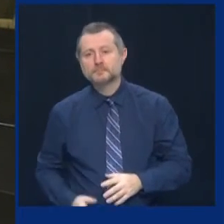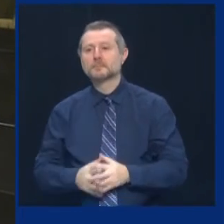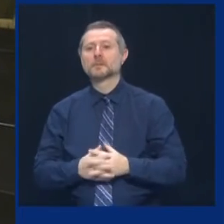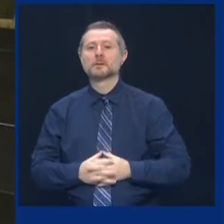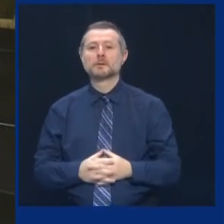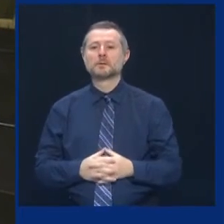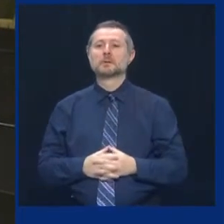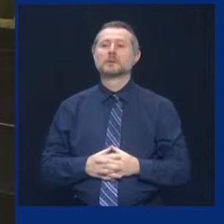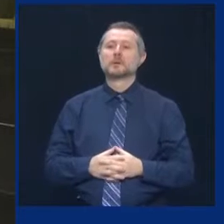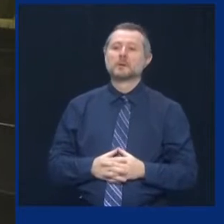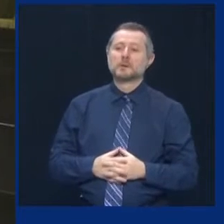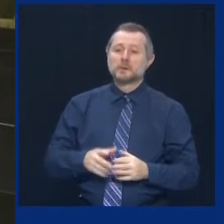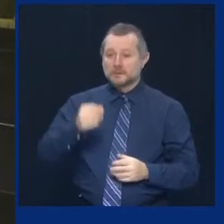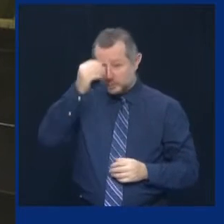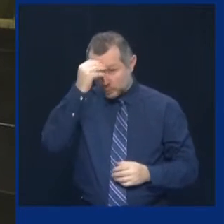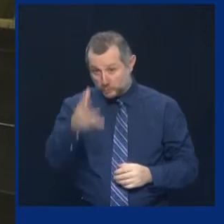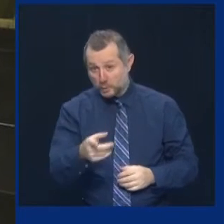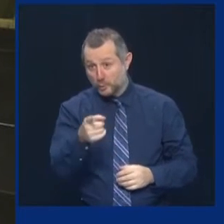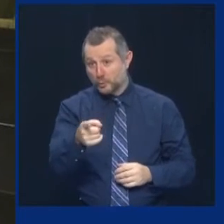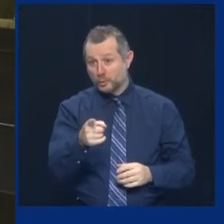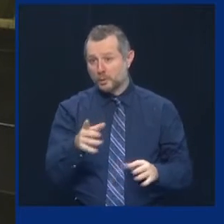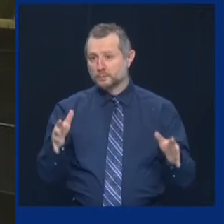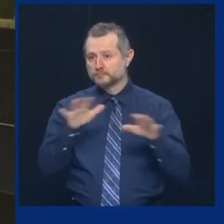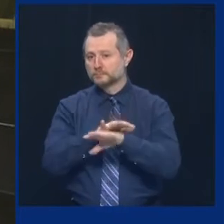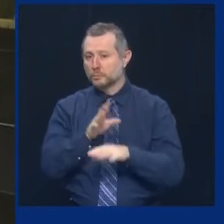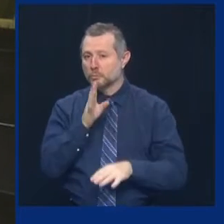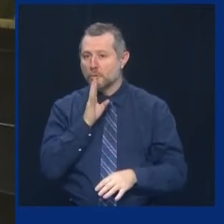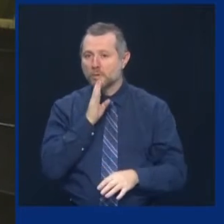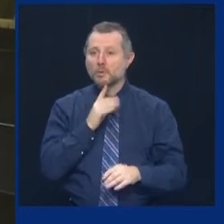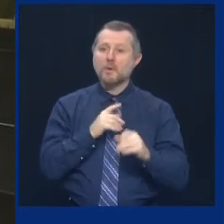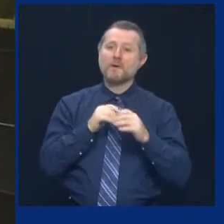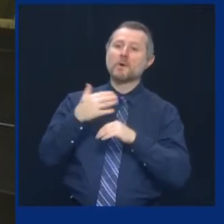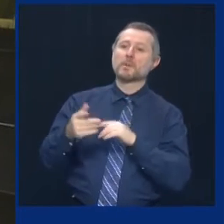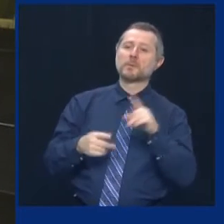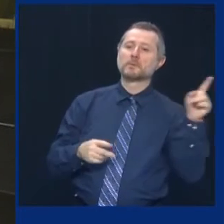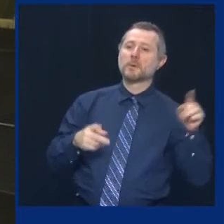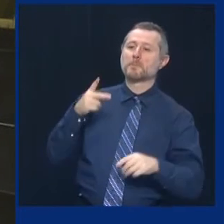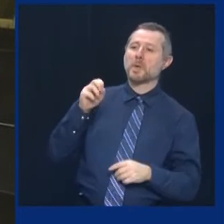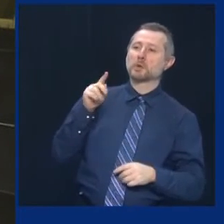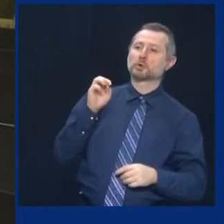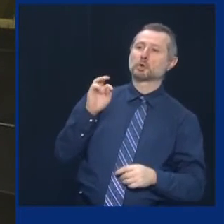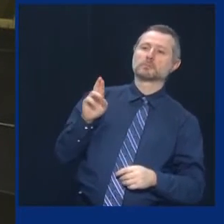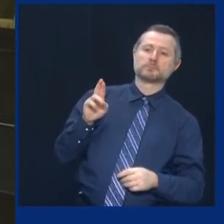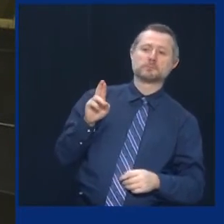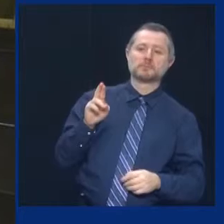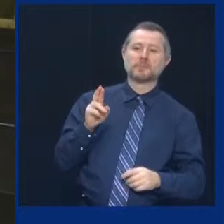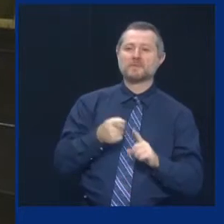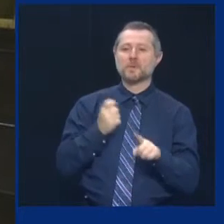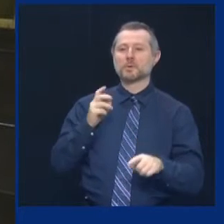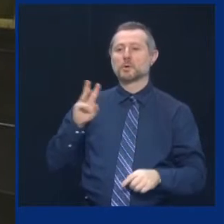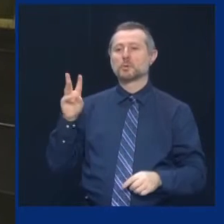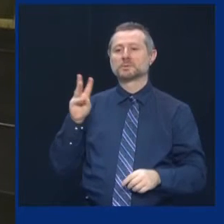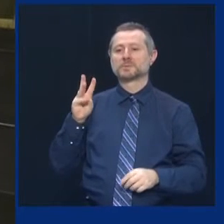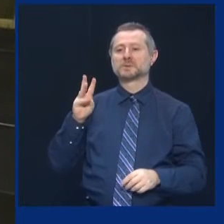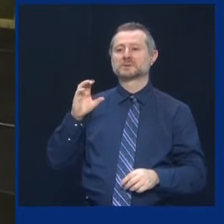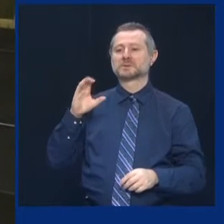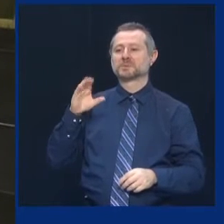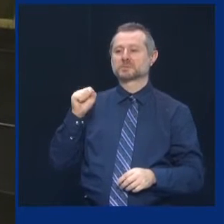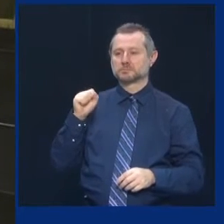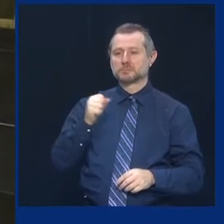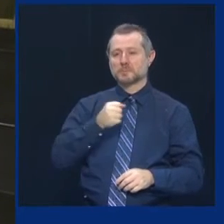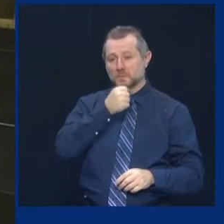By the way, New York State Clean Governor, is your still next available. question comes from Peter Haskell, WCBS Radio. Peter, your line is now open. Please unmute your